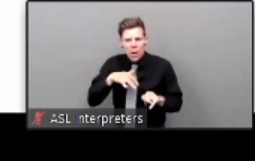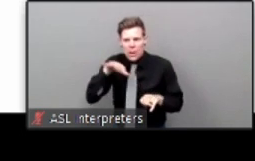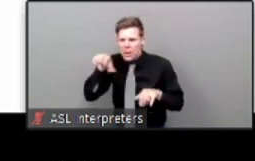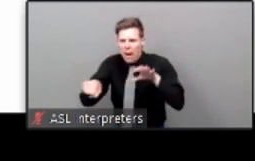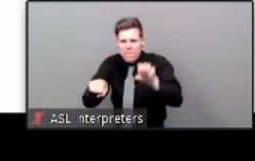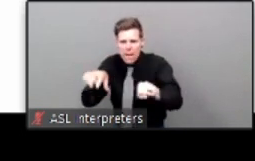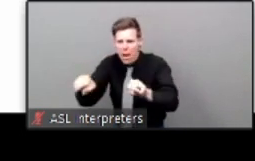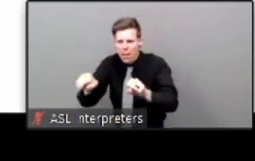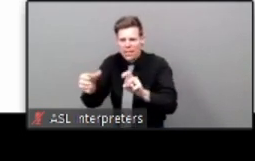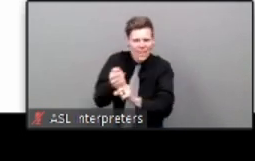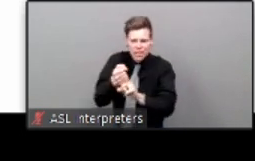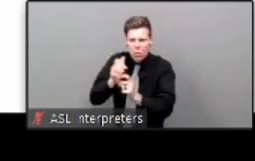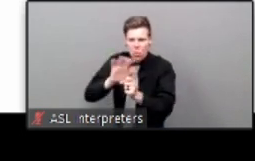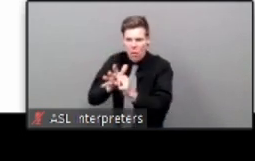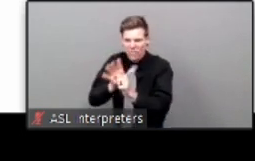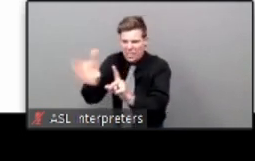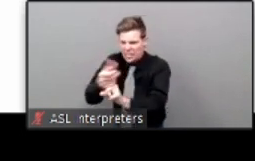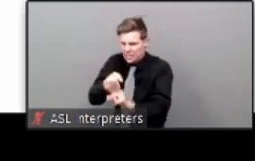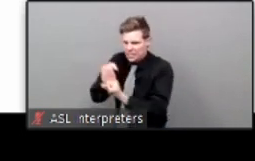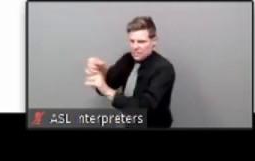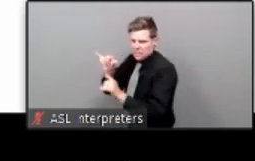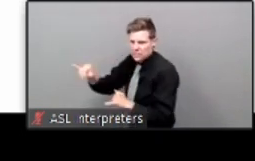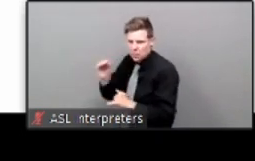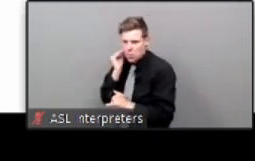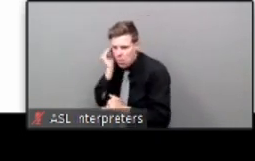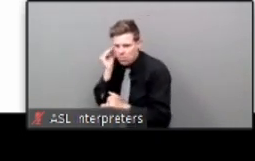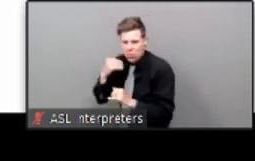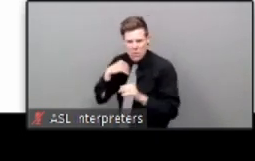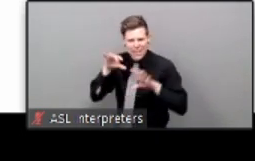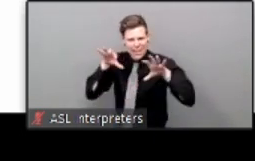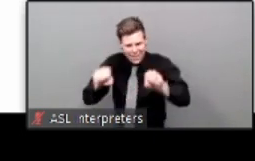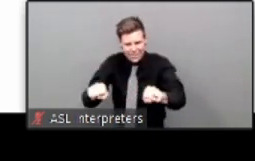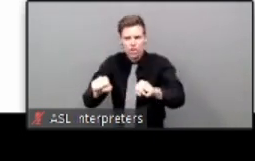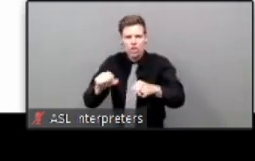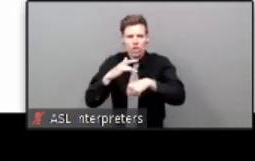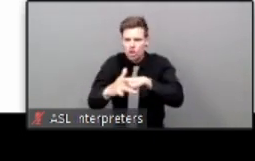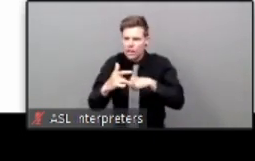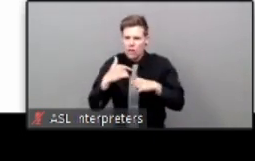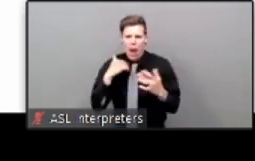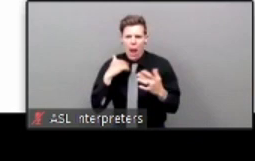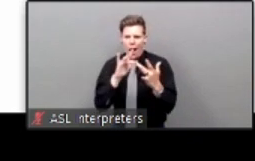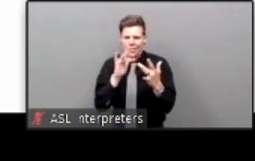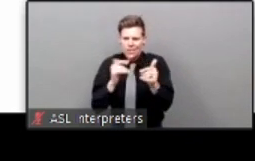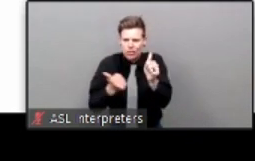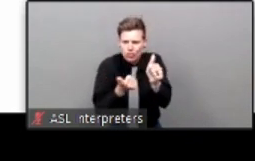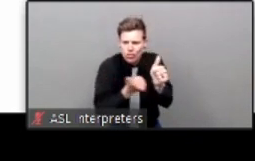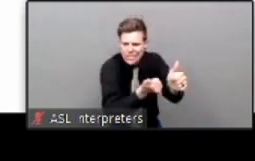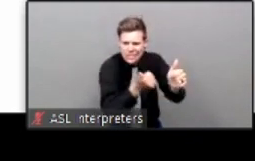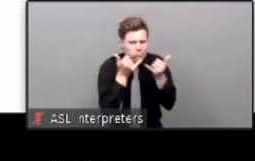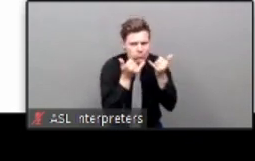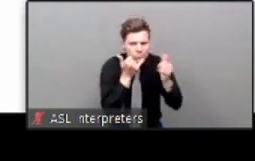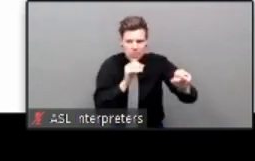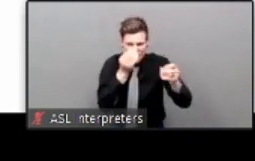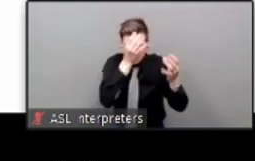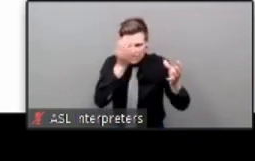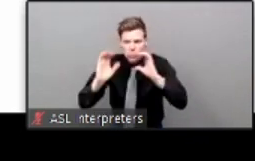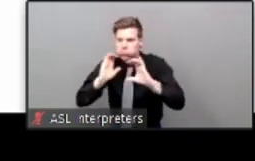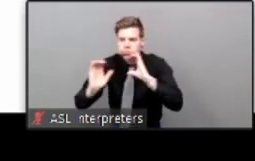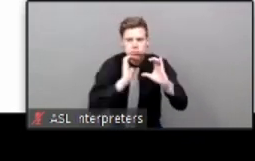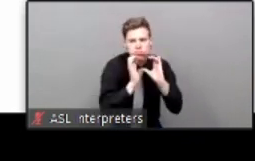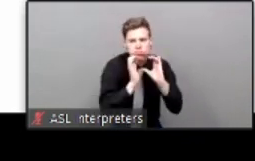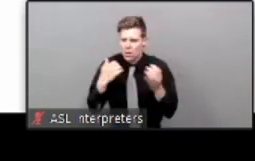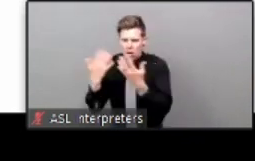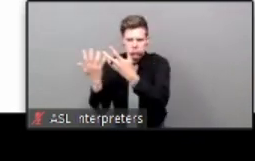It's how we quarantine their contacts. Our modeling still shows that the contact tracing that we're doing